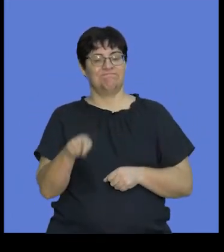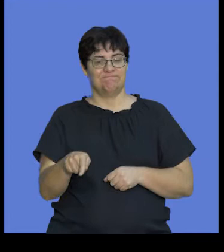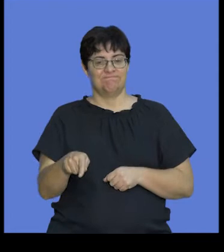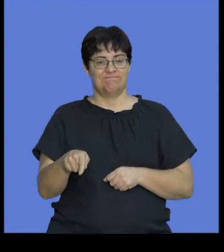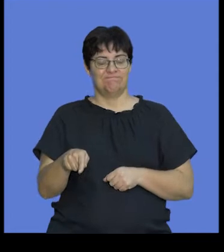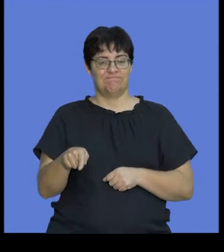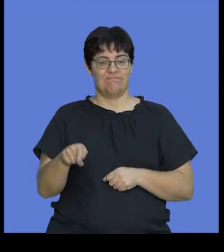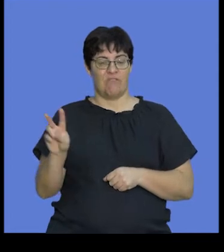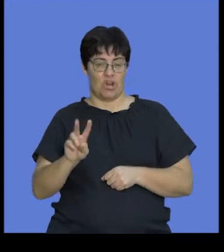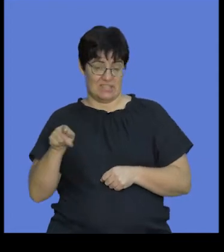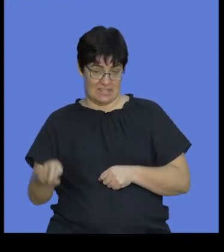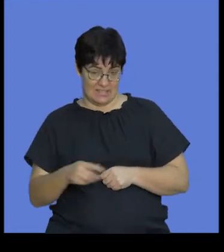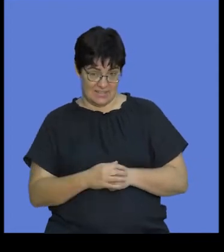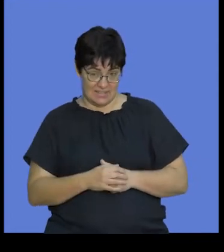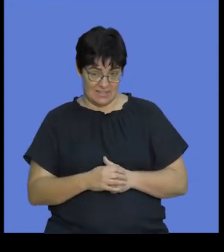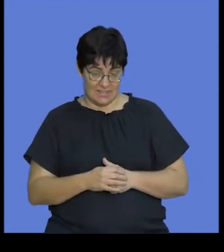to velocity.